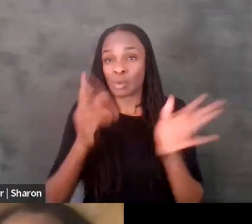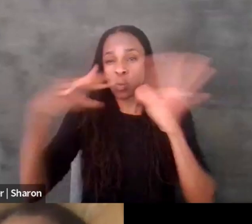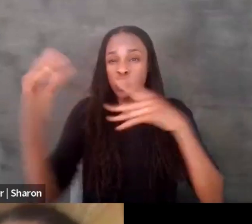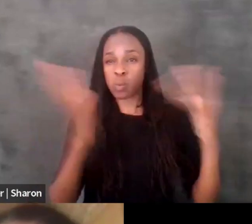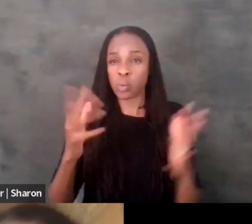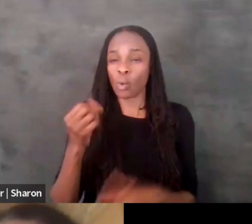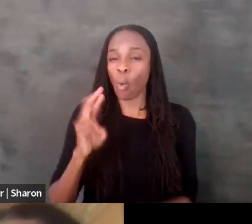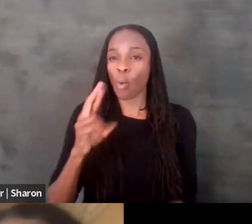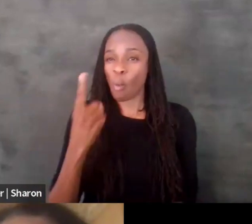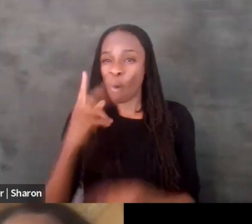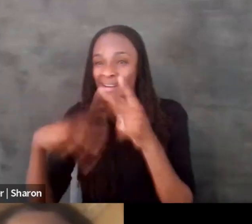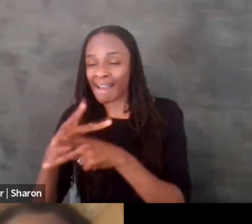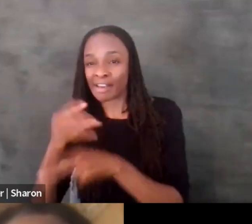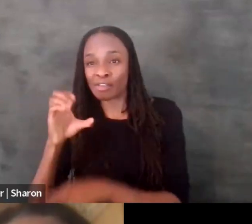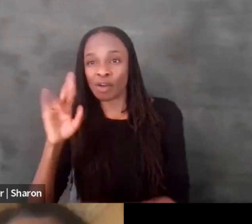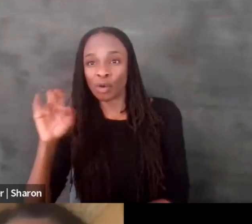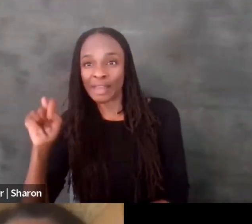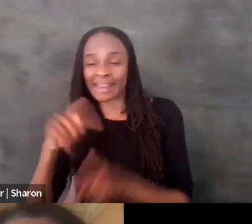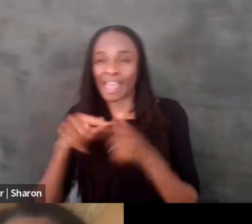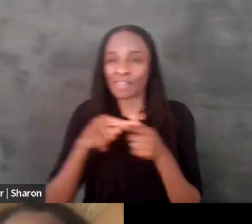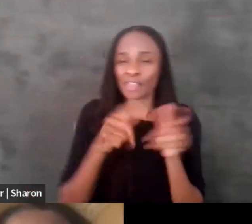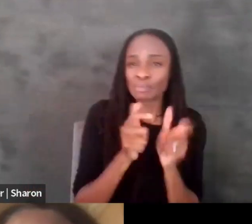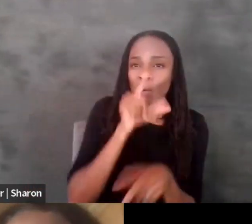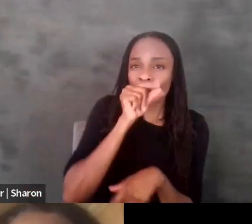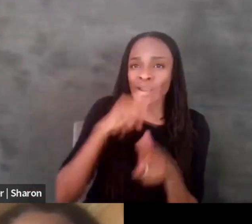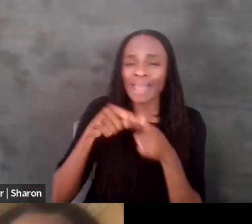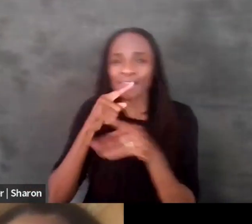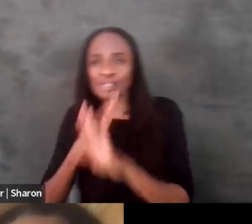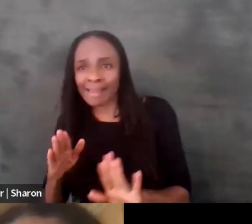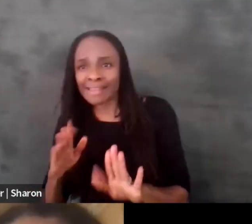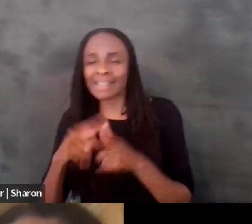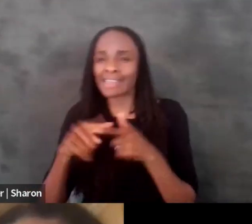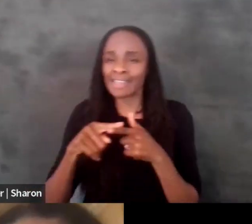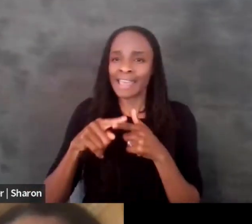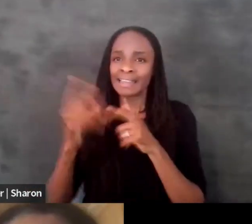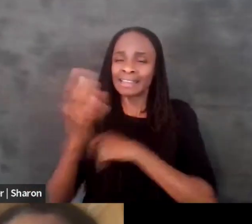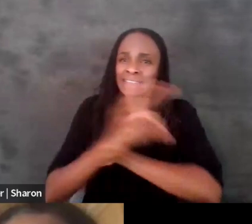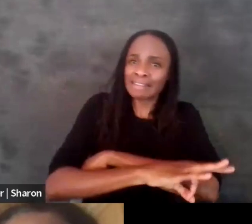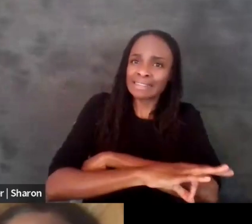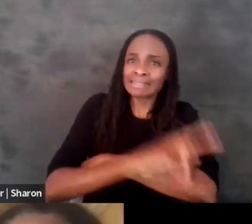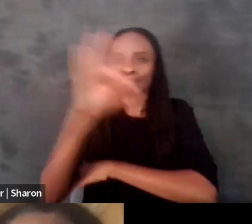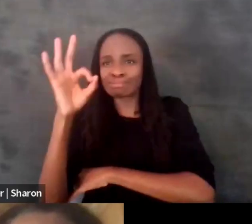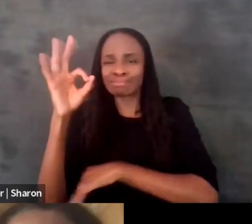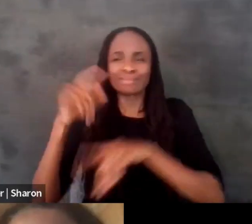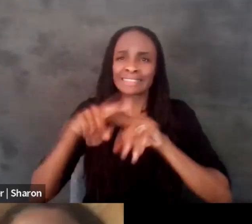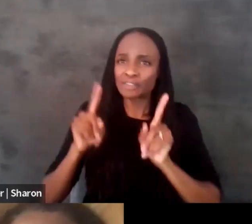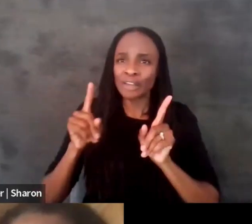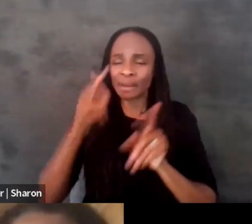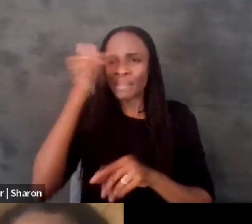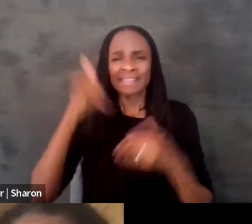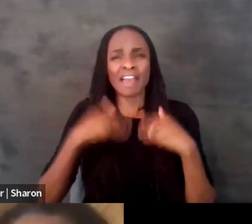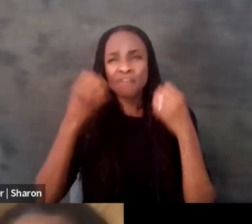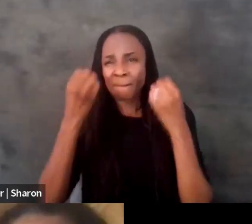cricket, then the little birds come, then there's a little bit of silence, and then at dusk, it's totally different because then there's a whole